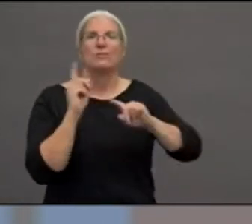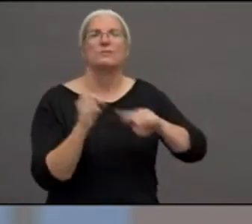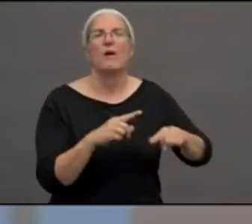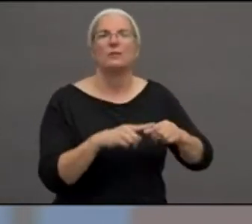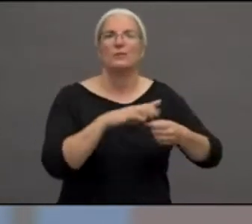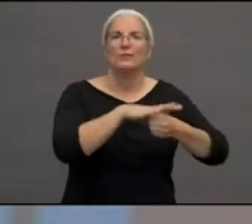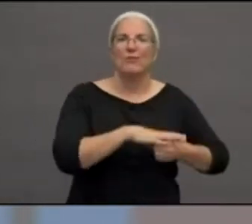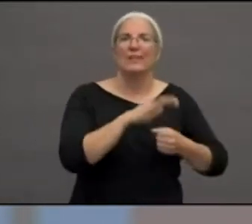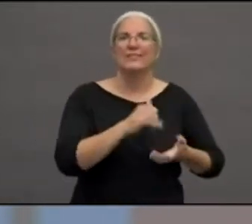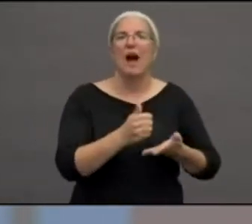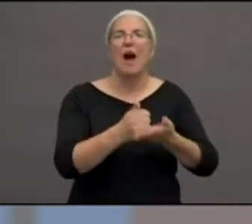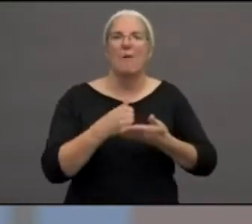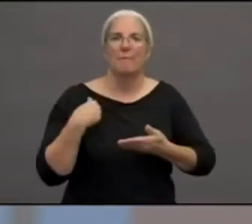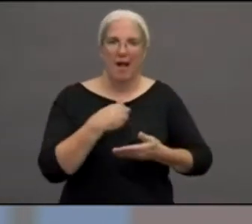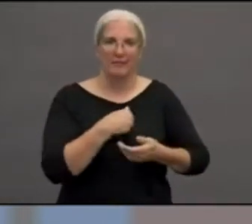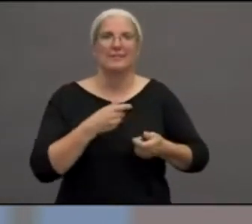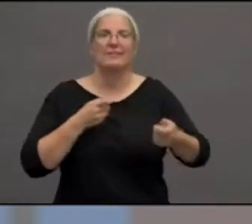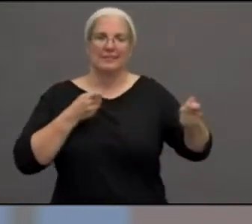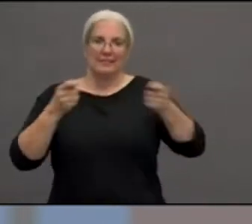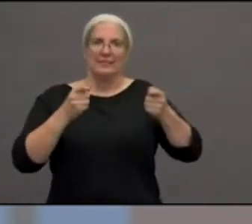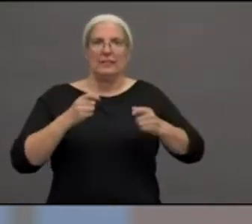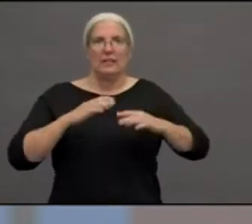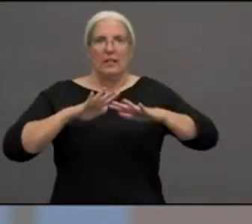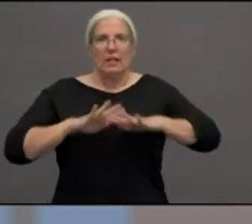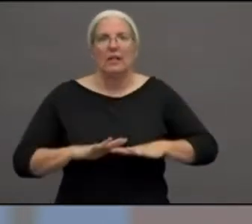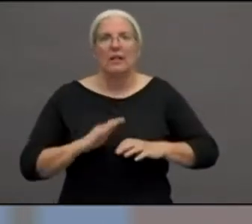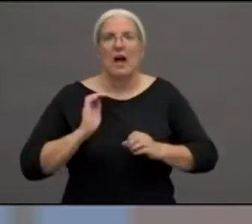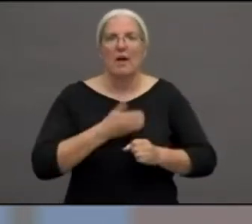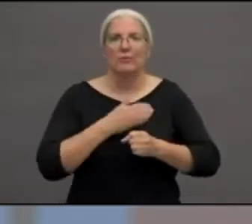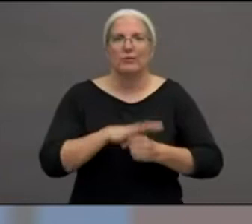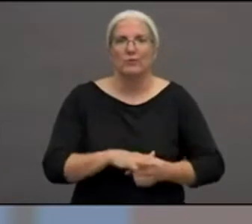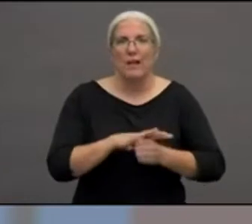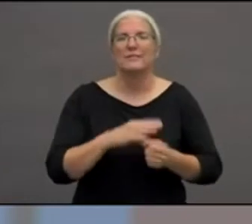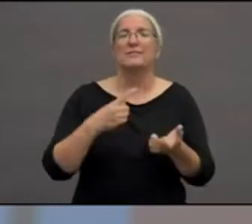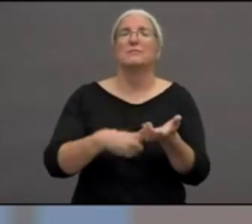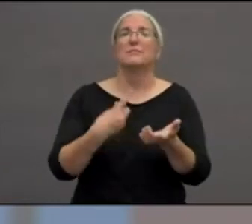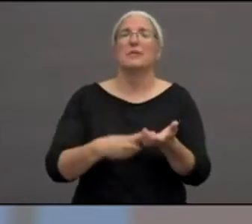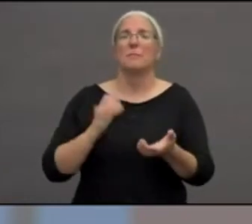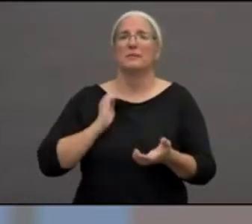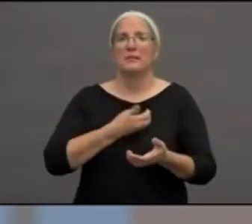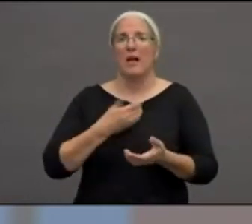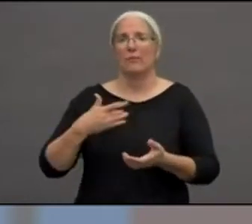and manage our stress. Sometimes you might feel what's called the